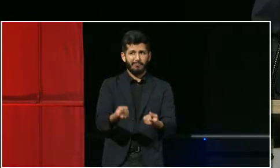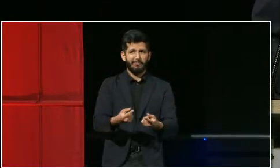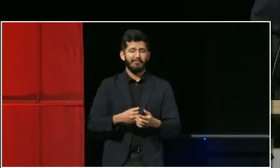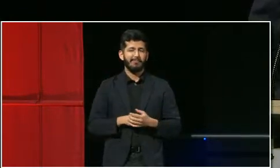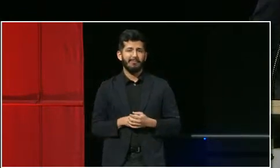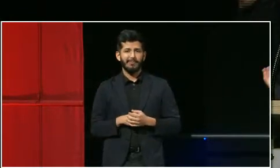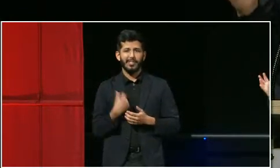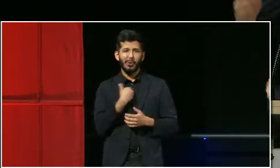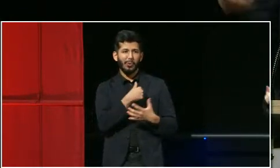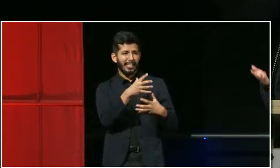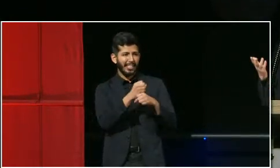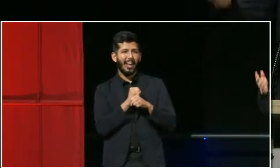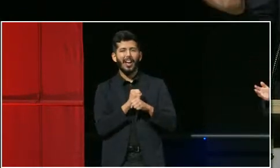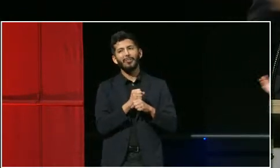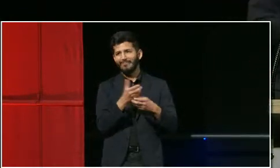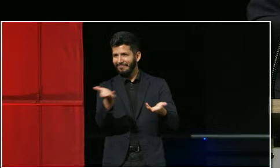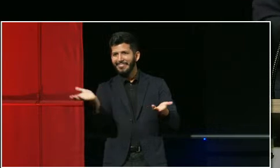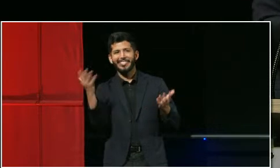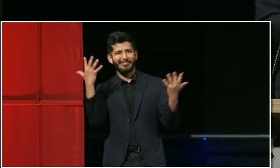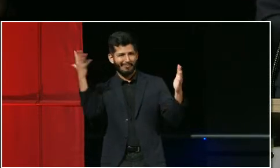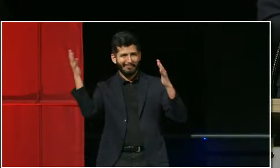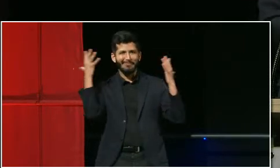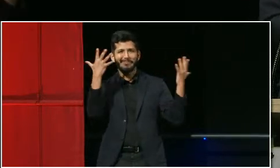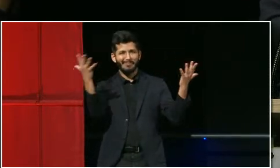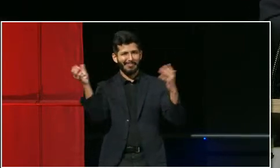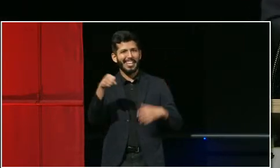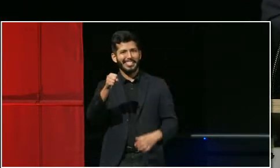we received submitted films from all of, oh, there we go, all right.